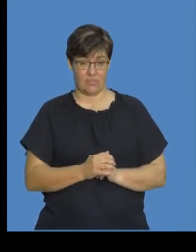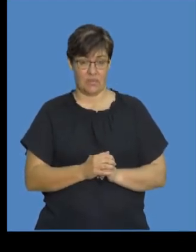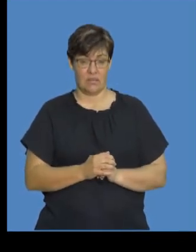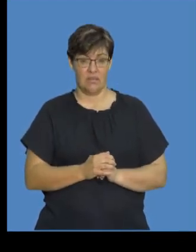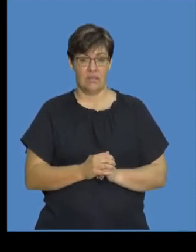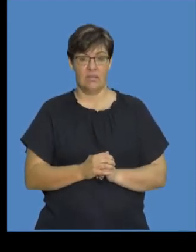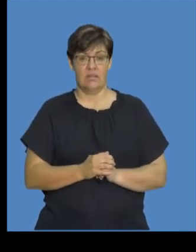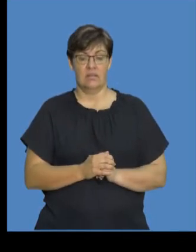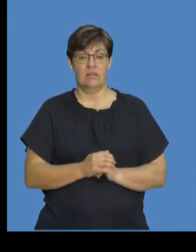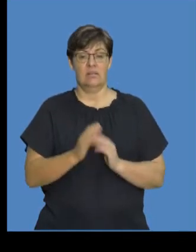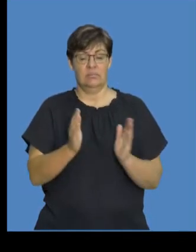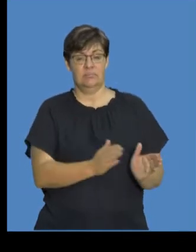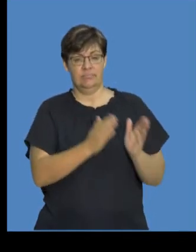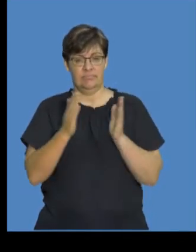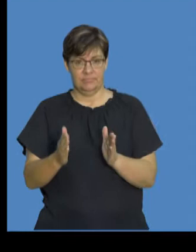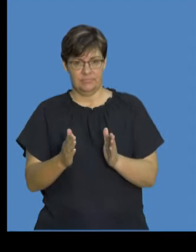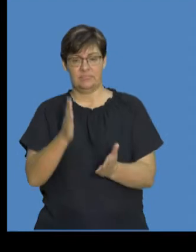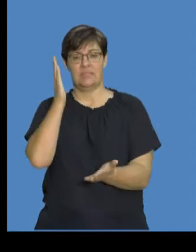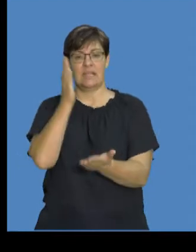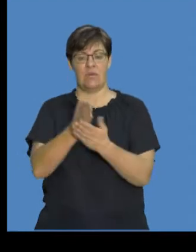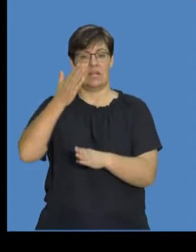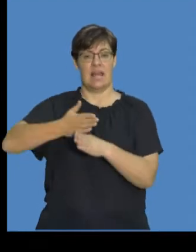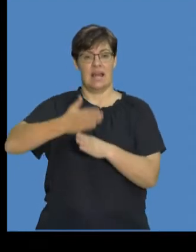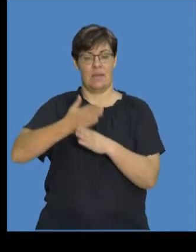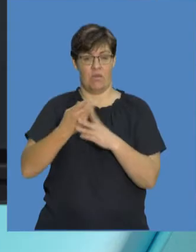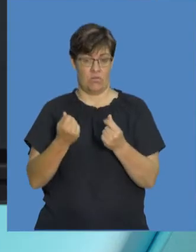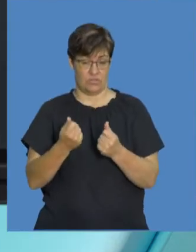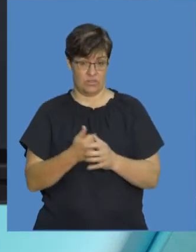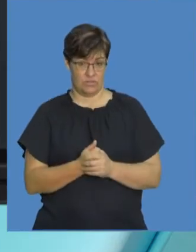next one that we look at is our direct labor cost.